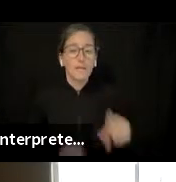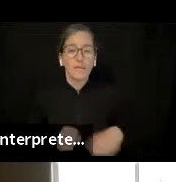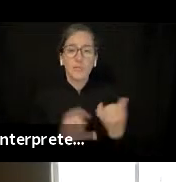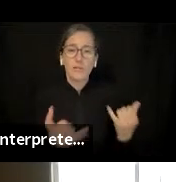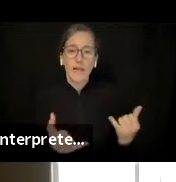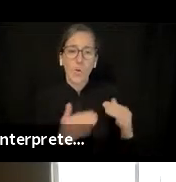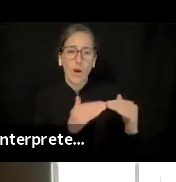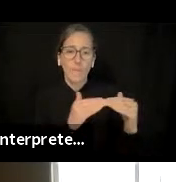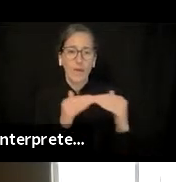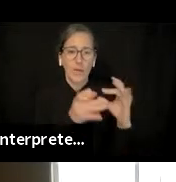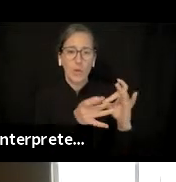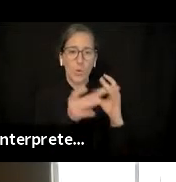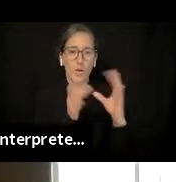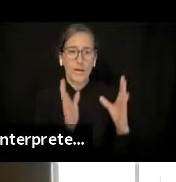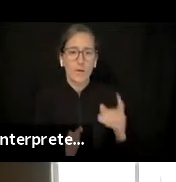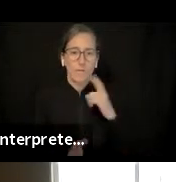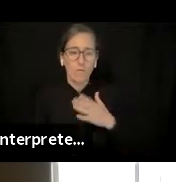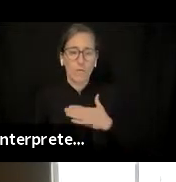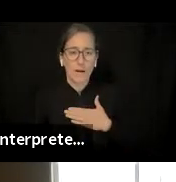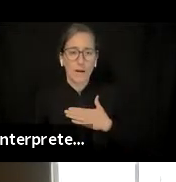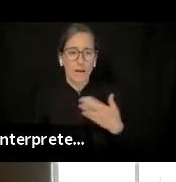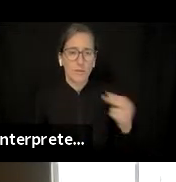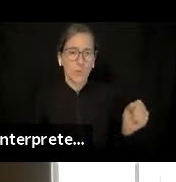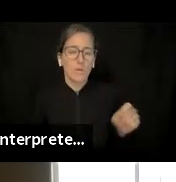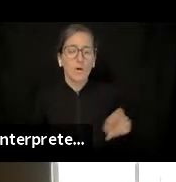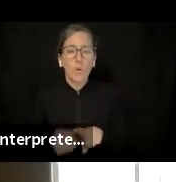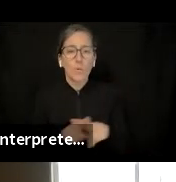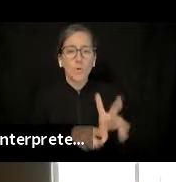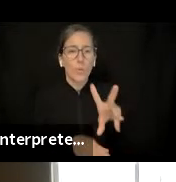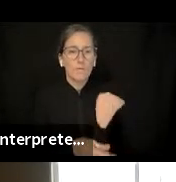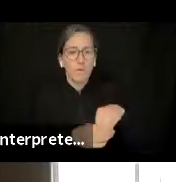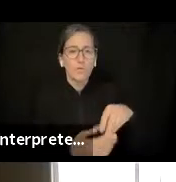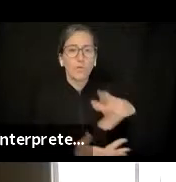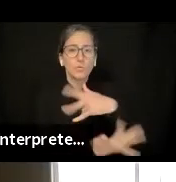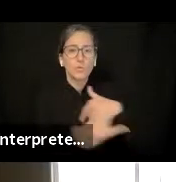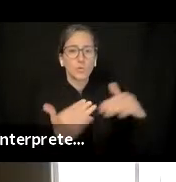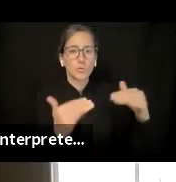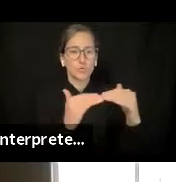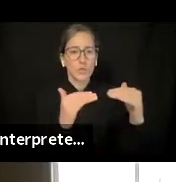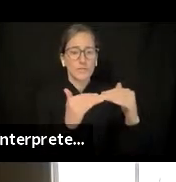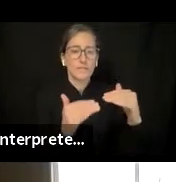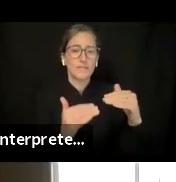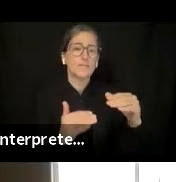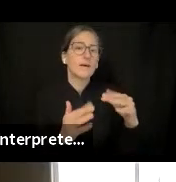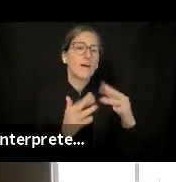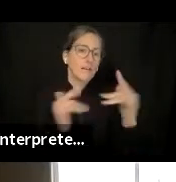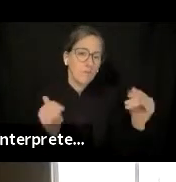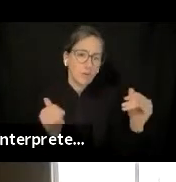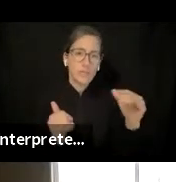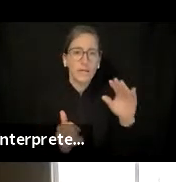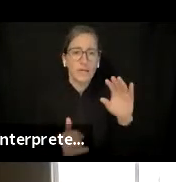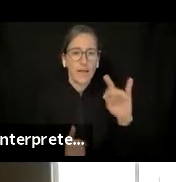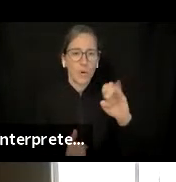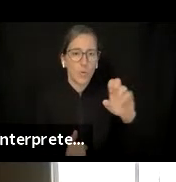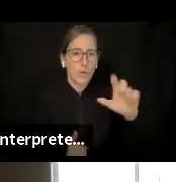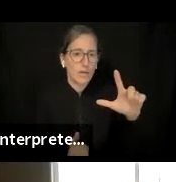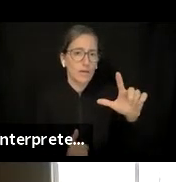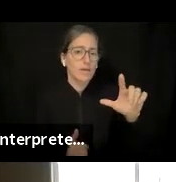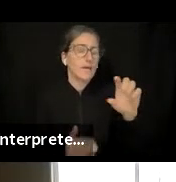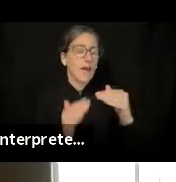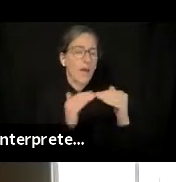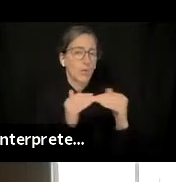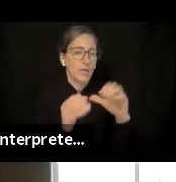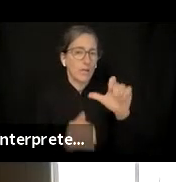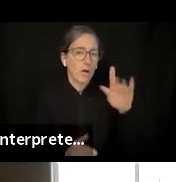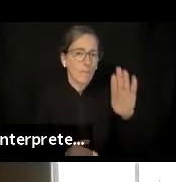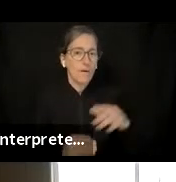Summit and involved on like social justice club and diversity and equity club. And we actually got this commission to have a youth